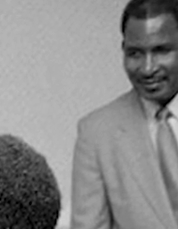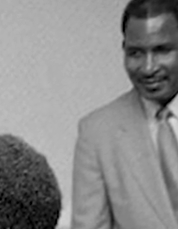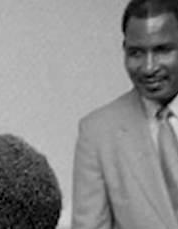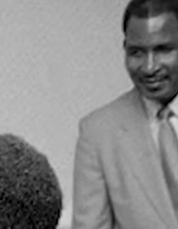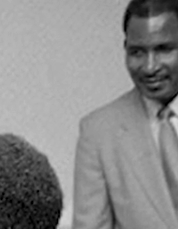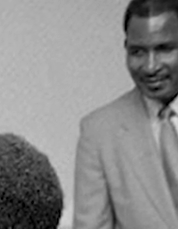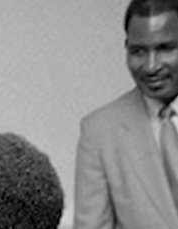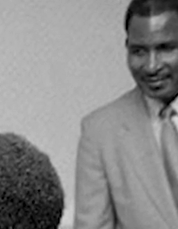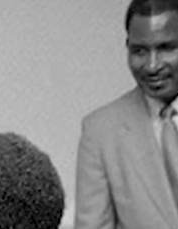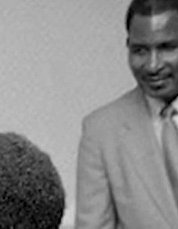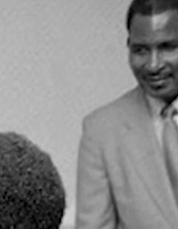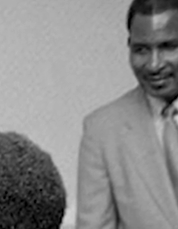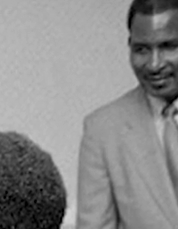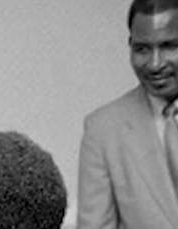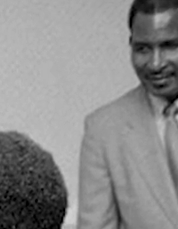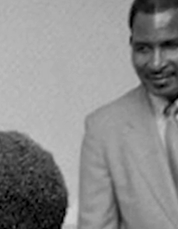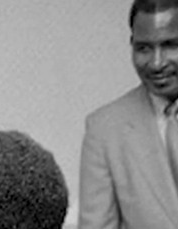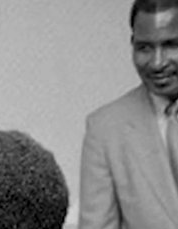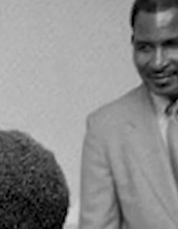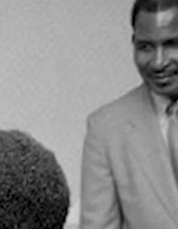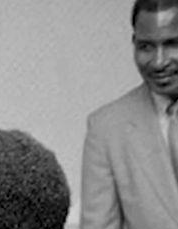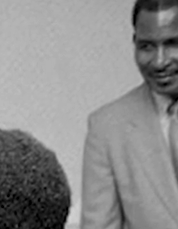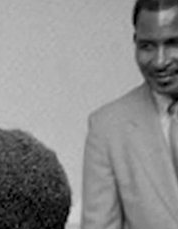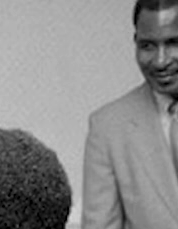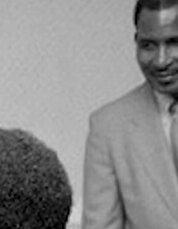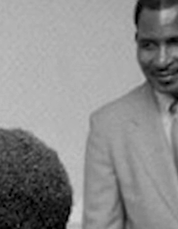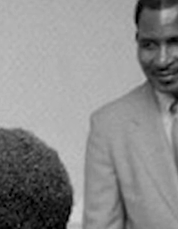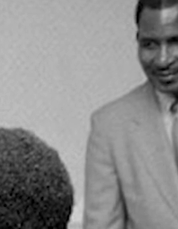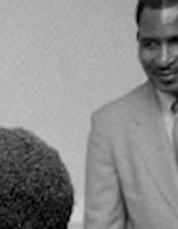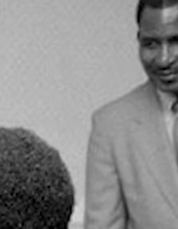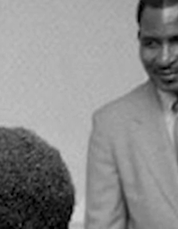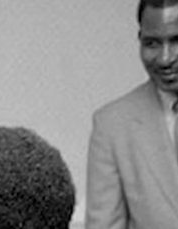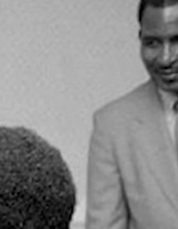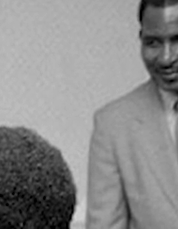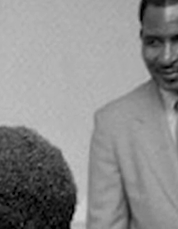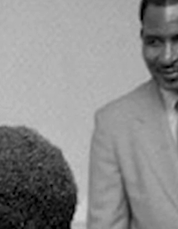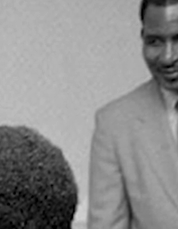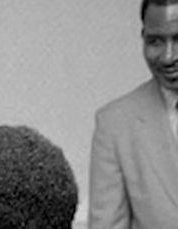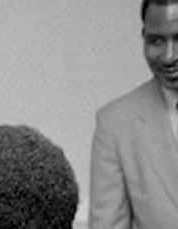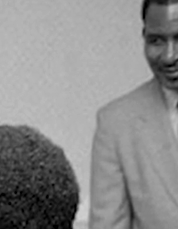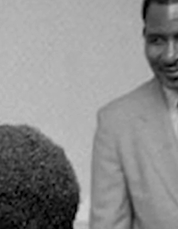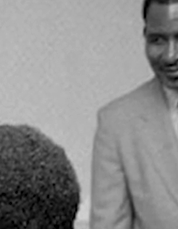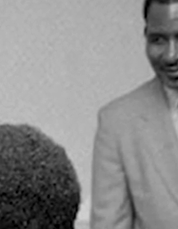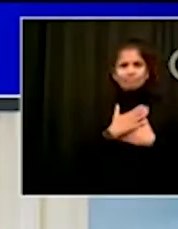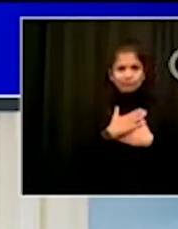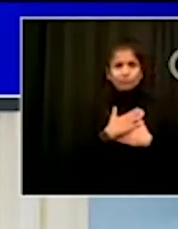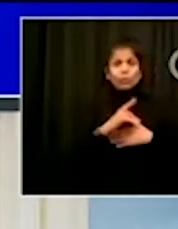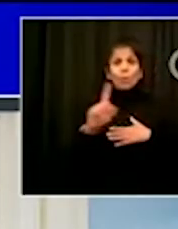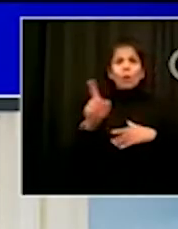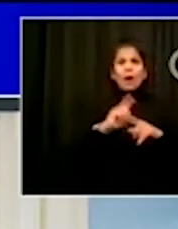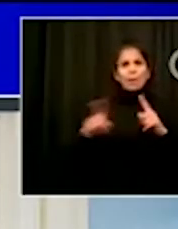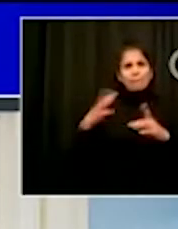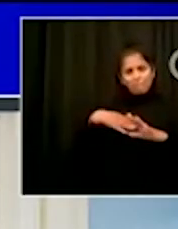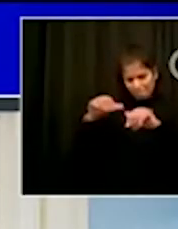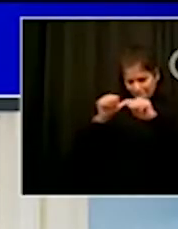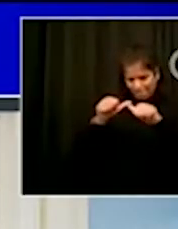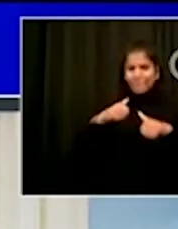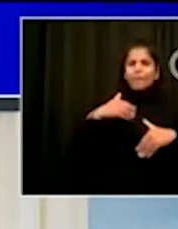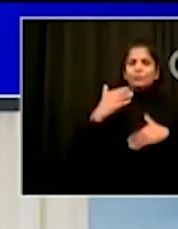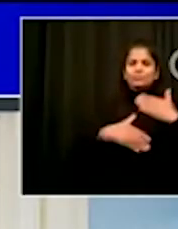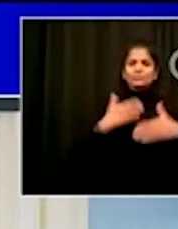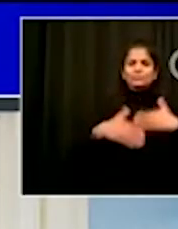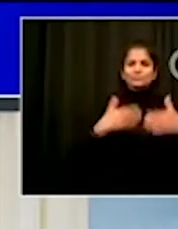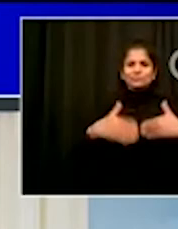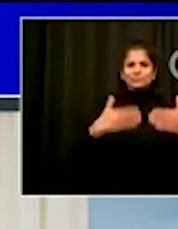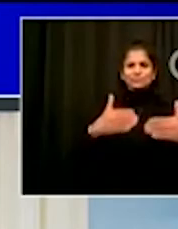was actively involved in creating programs for children while serving as First Lady. He used that phrase,